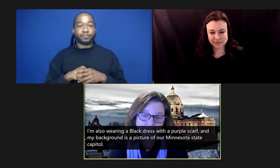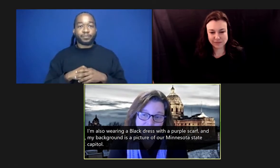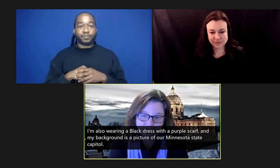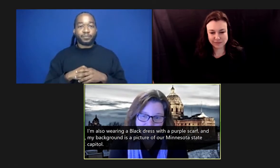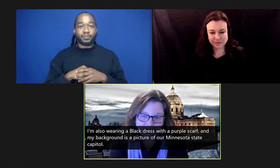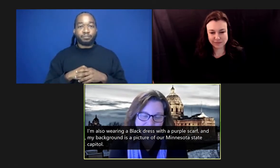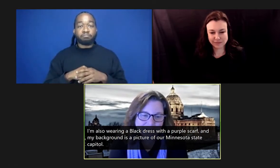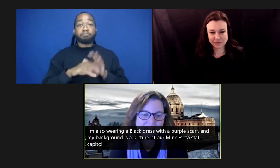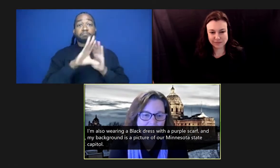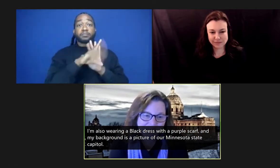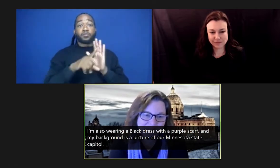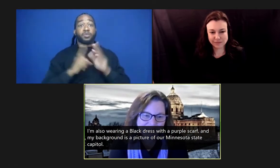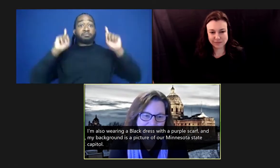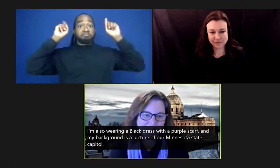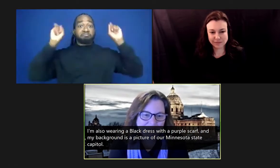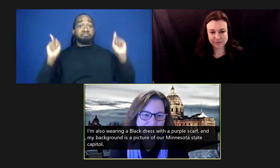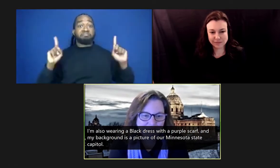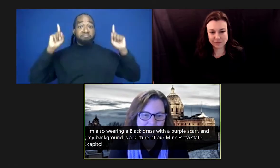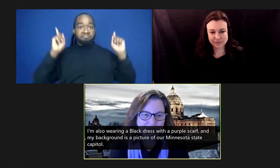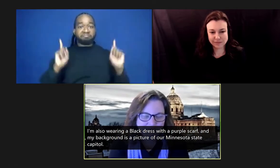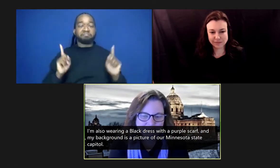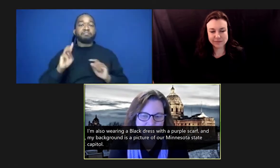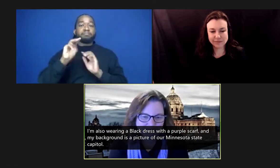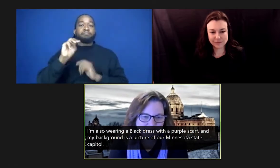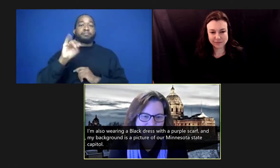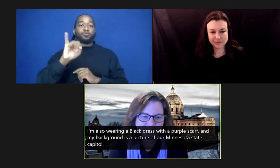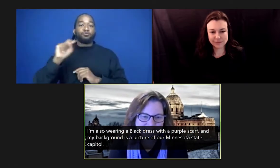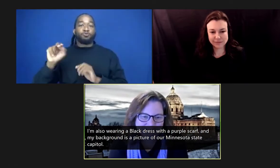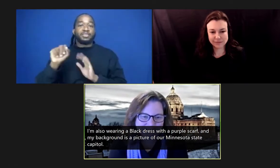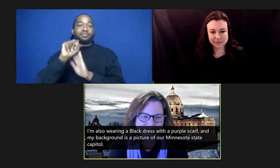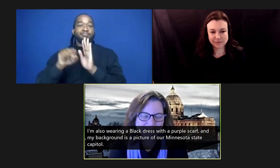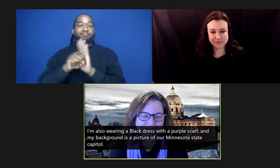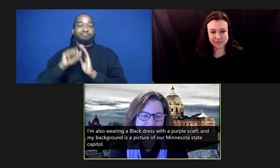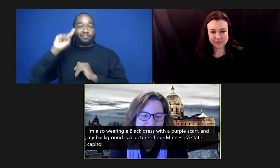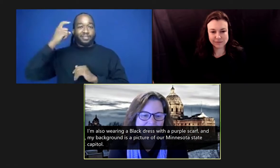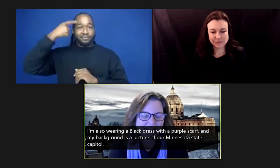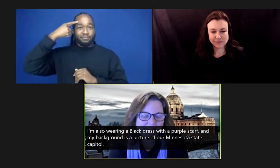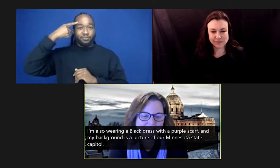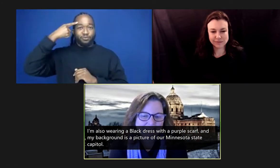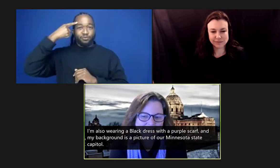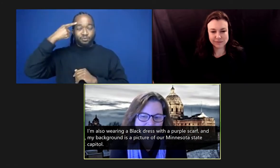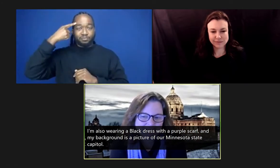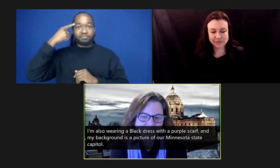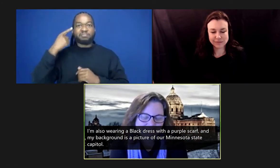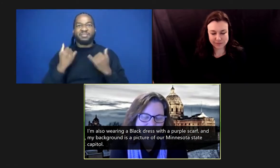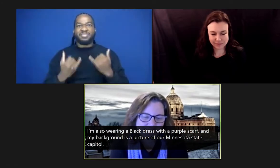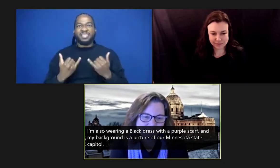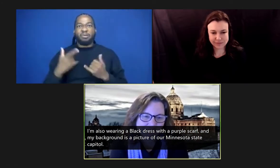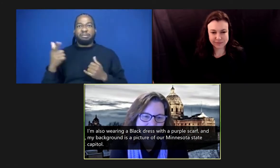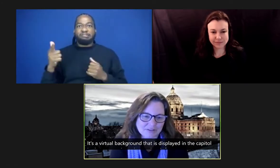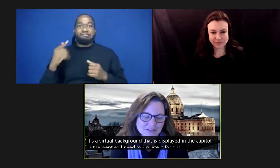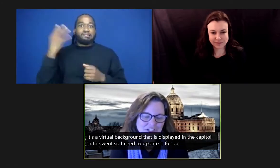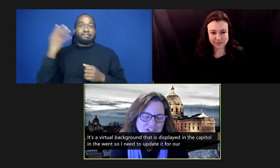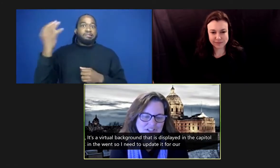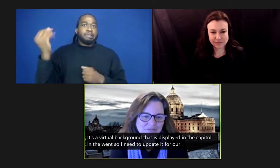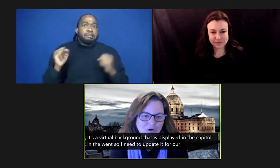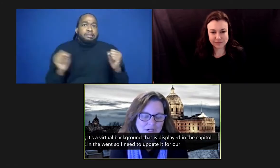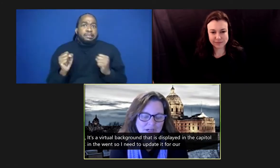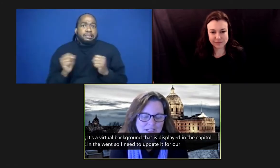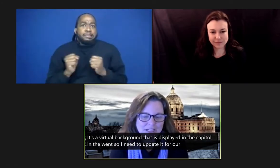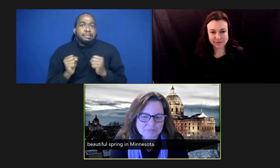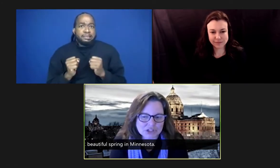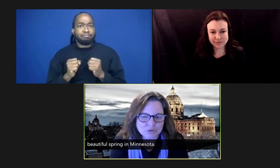Capitol in the winter, so I need to update it for our beautiful spring in Minnesota. As the executive director of the